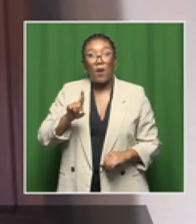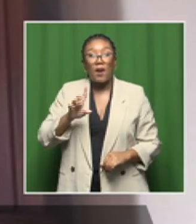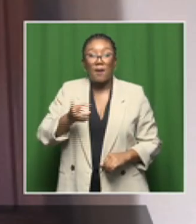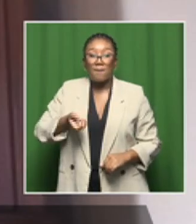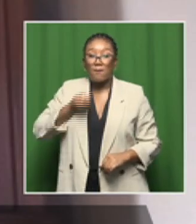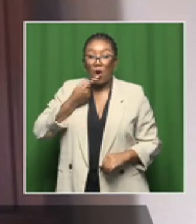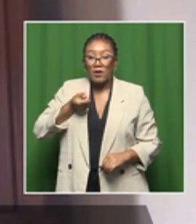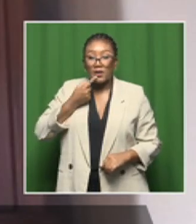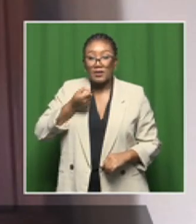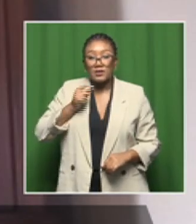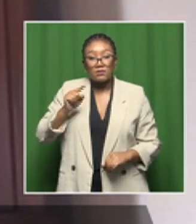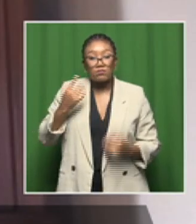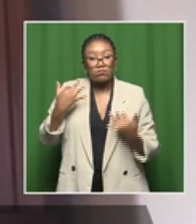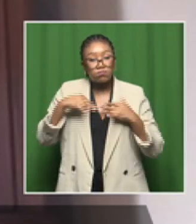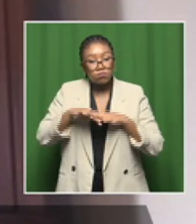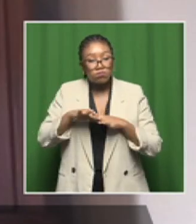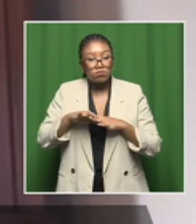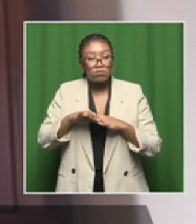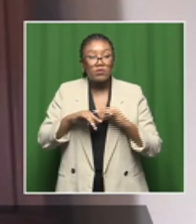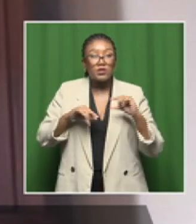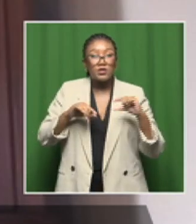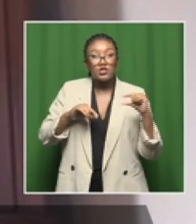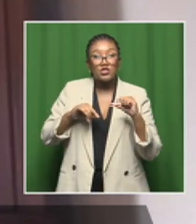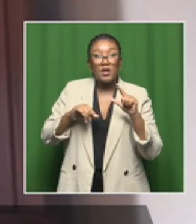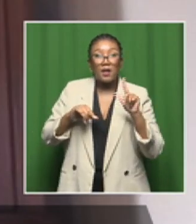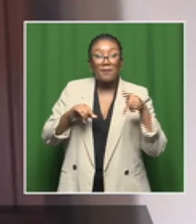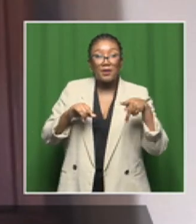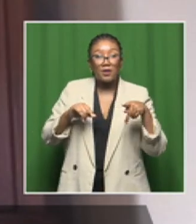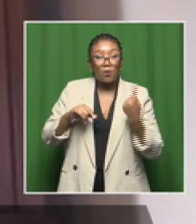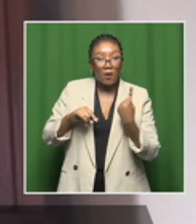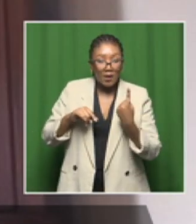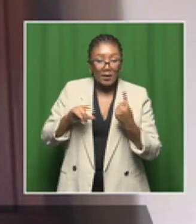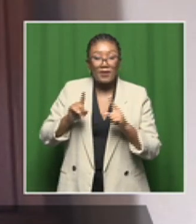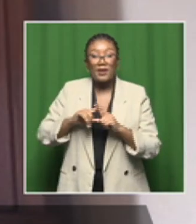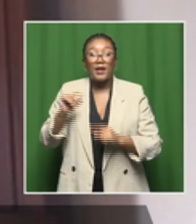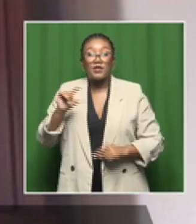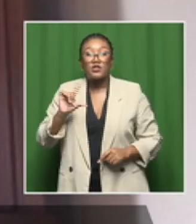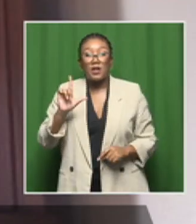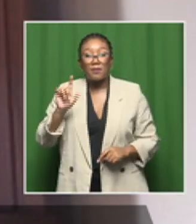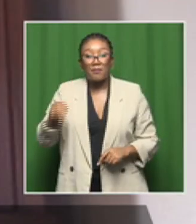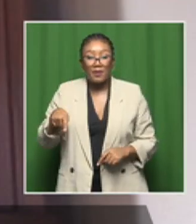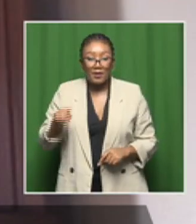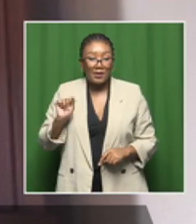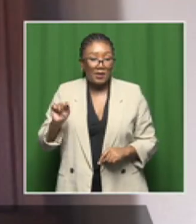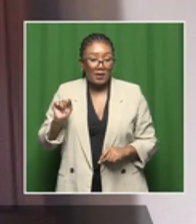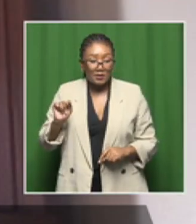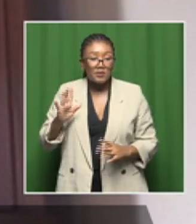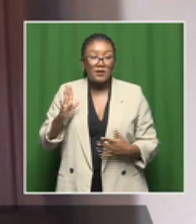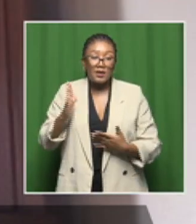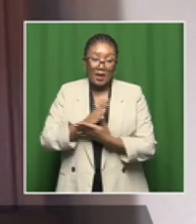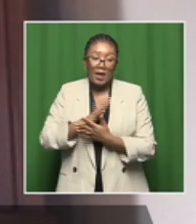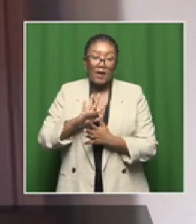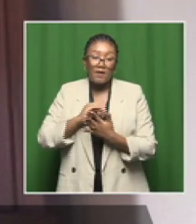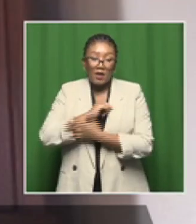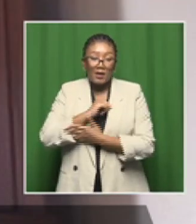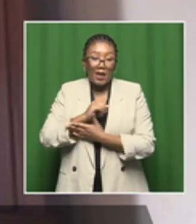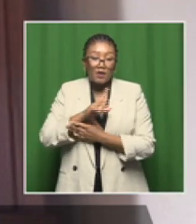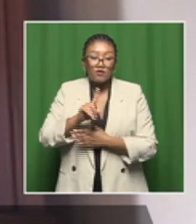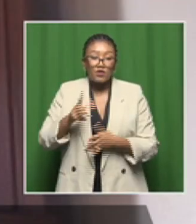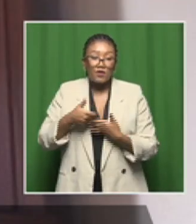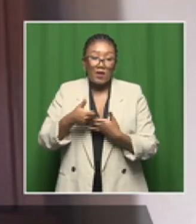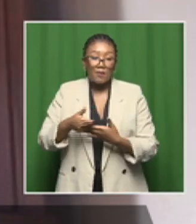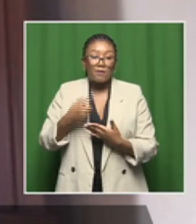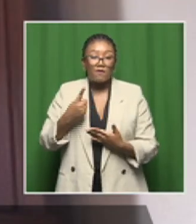the combination of GLP-1 and GLP products. And those in some countries are registered for weight loss